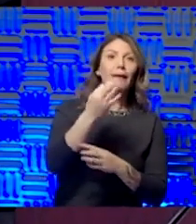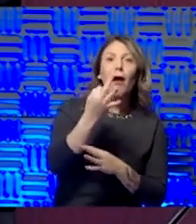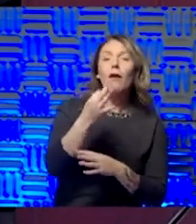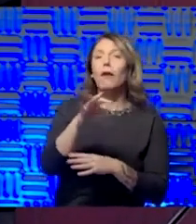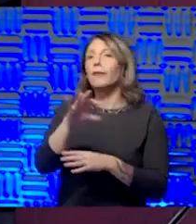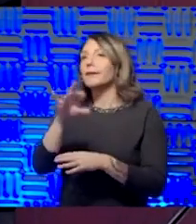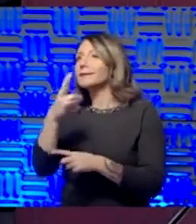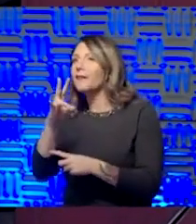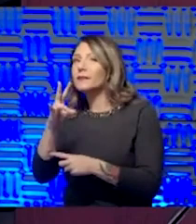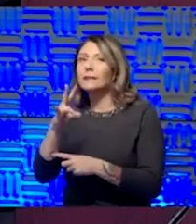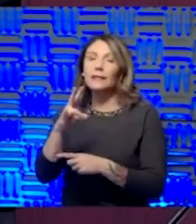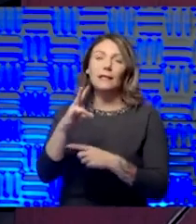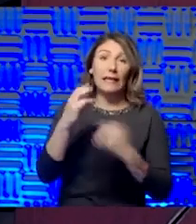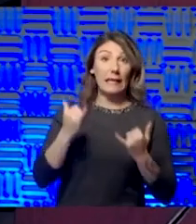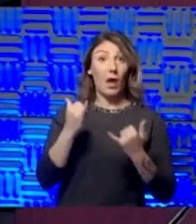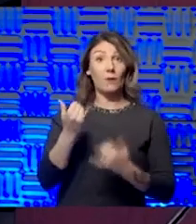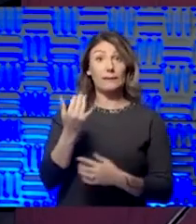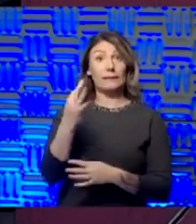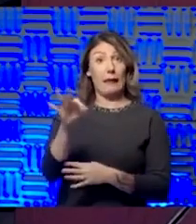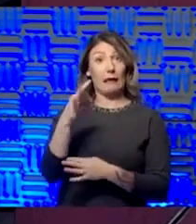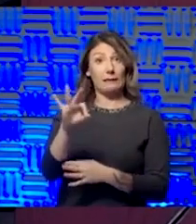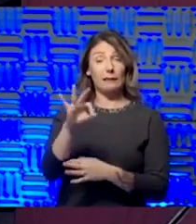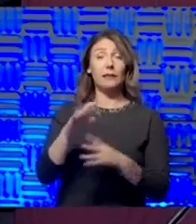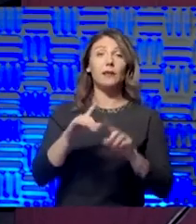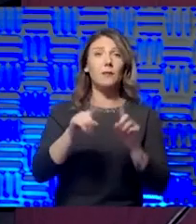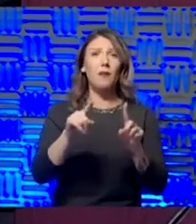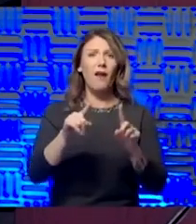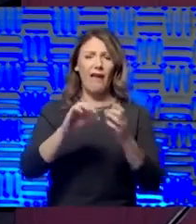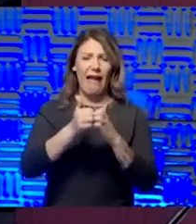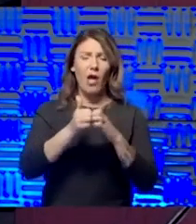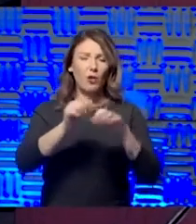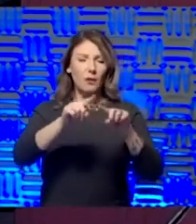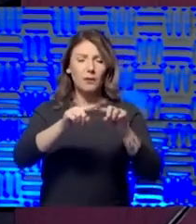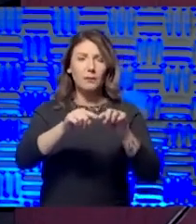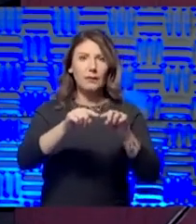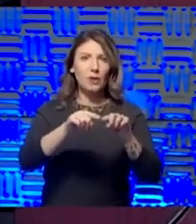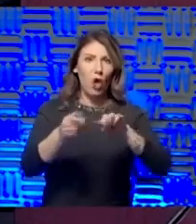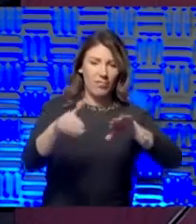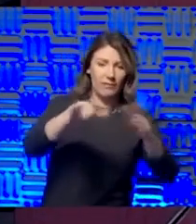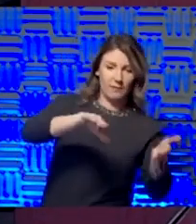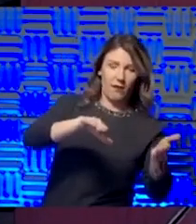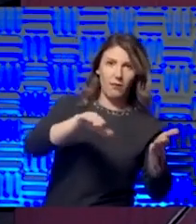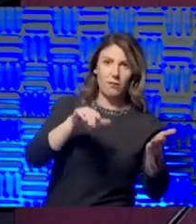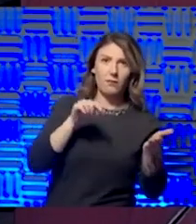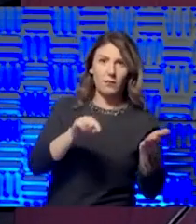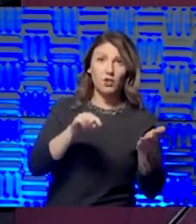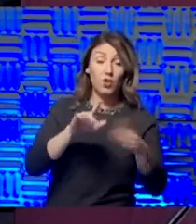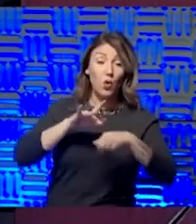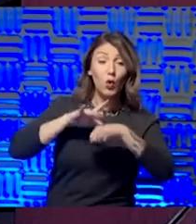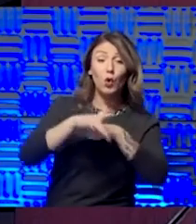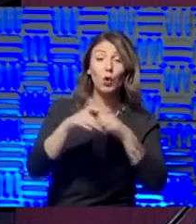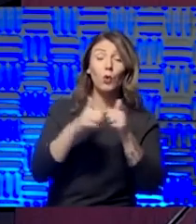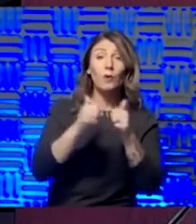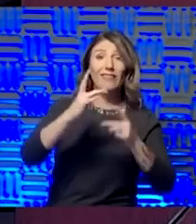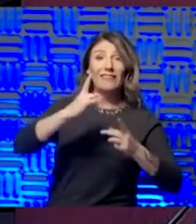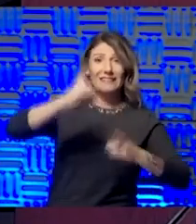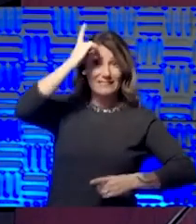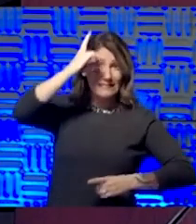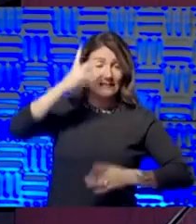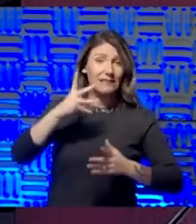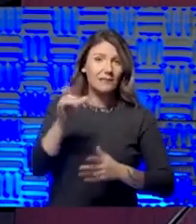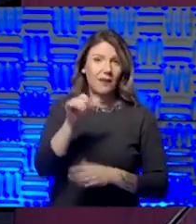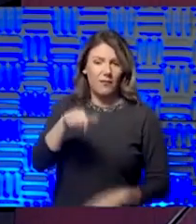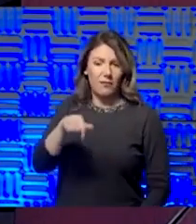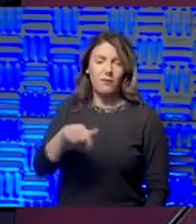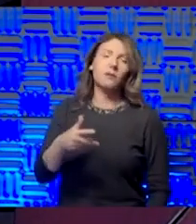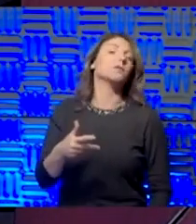So the way they look at that is based upon the number of deaths. And the problem is that early in a disease course like this one,